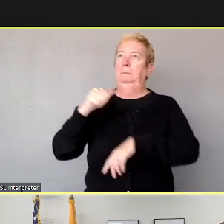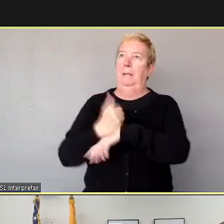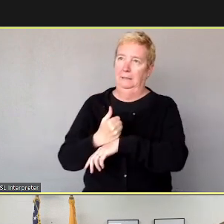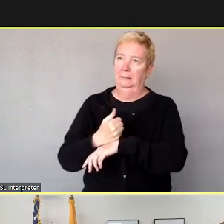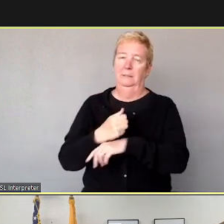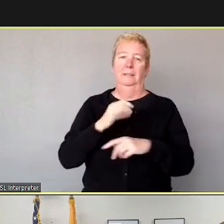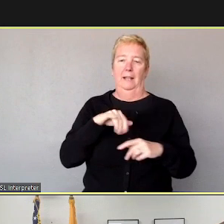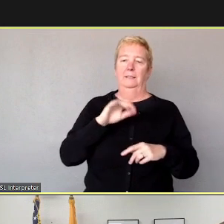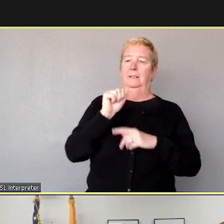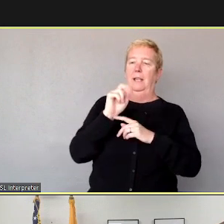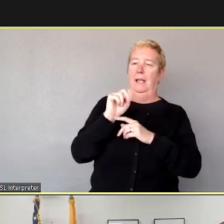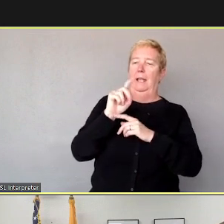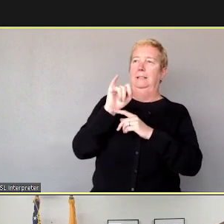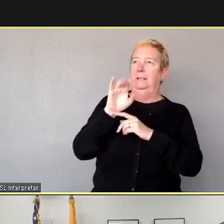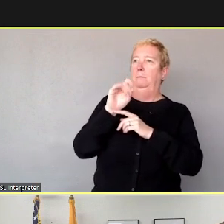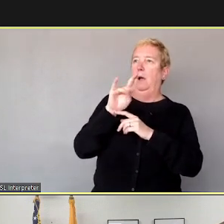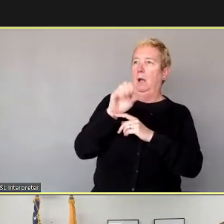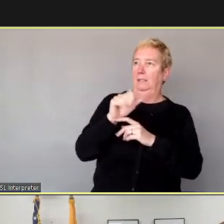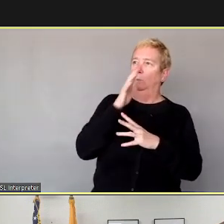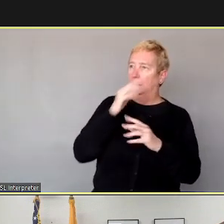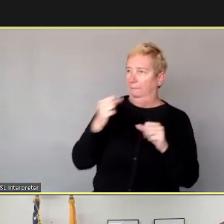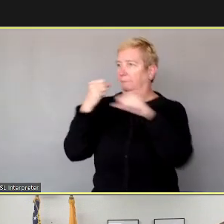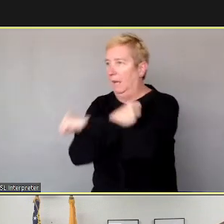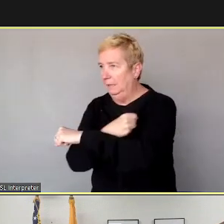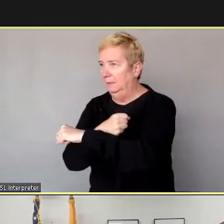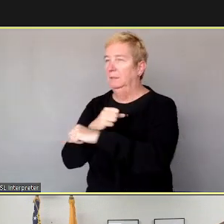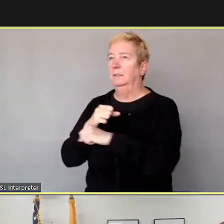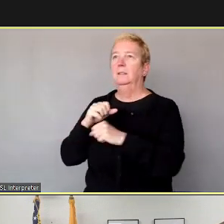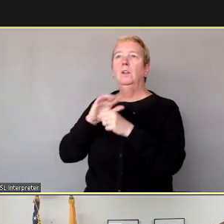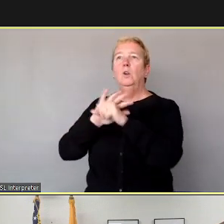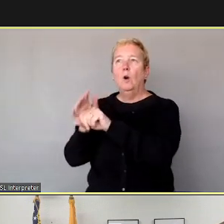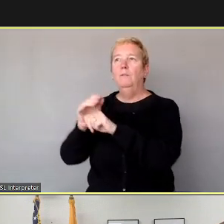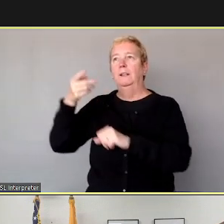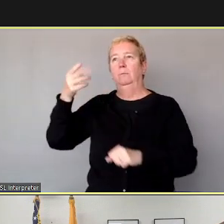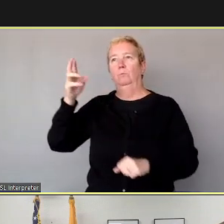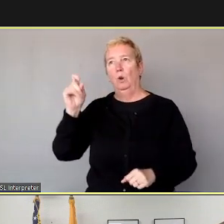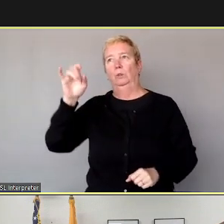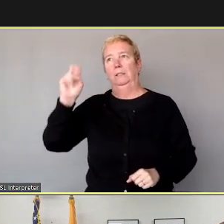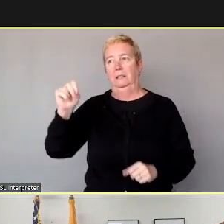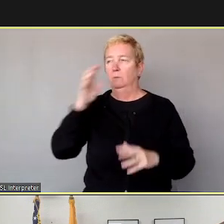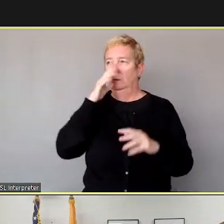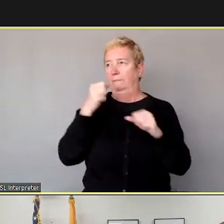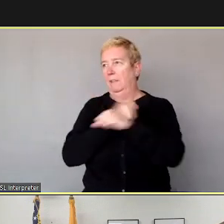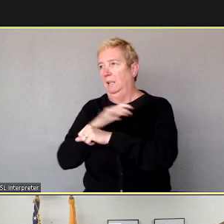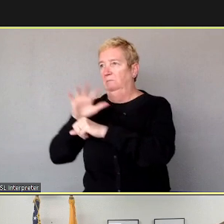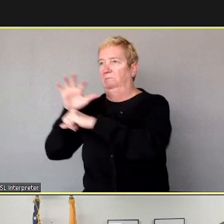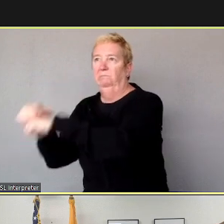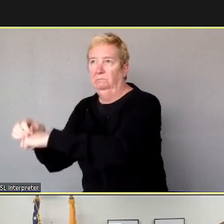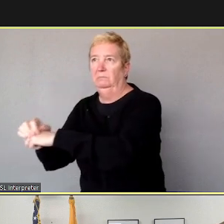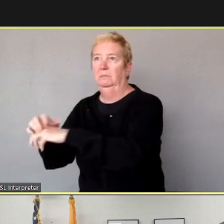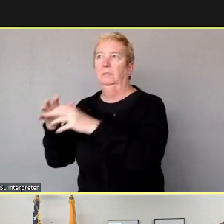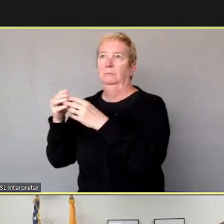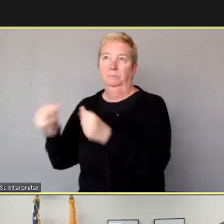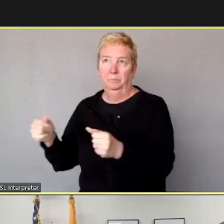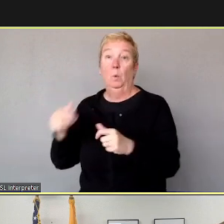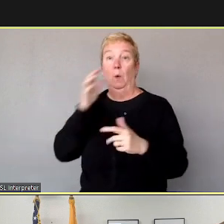spike protein and antigen from the spike protein, and that causes you to build